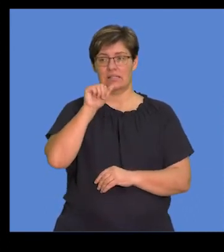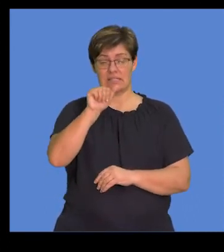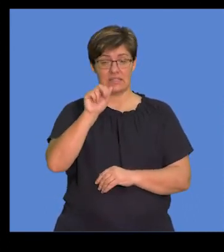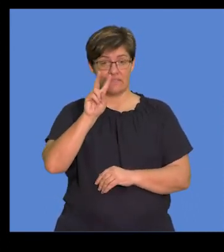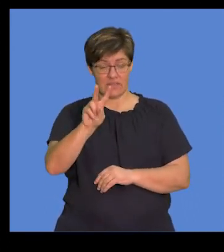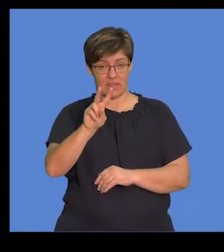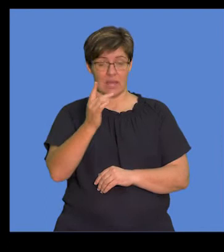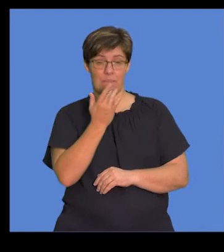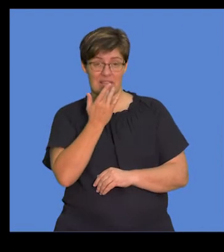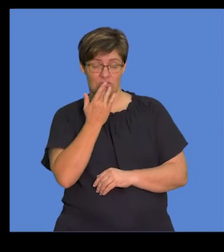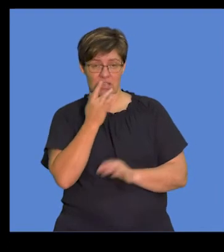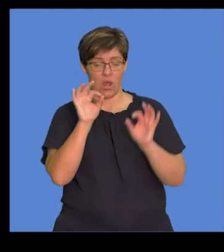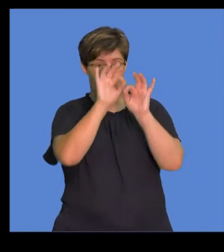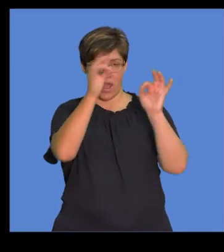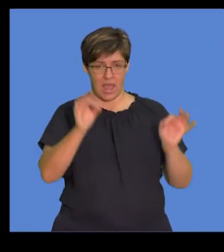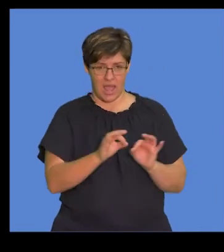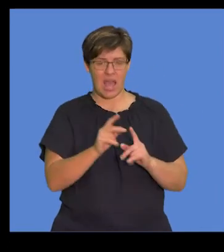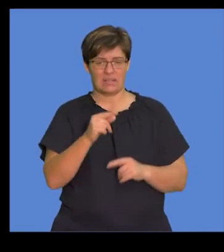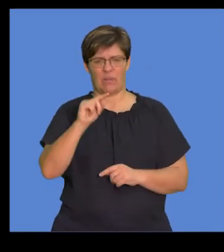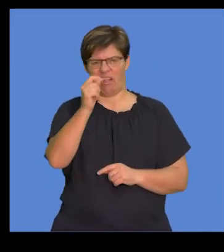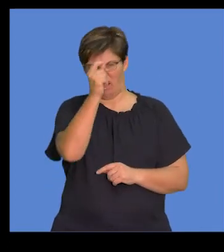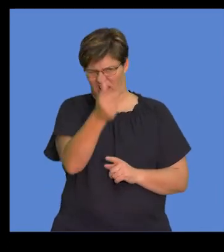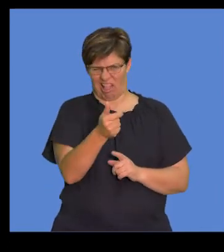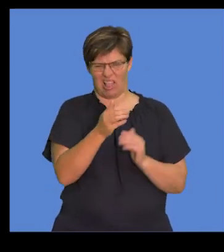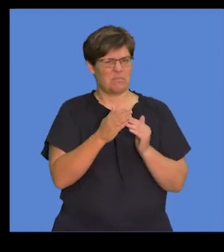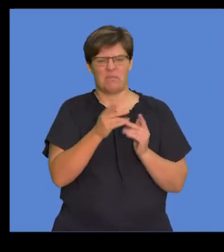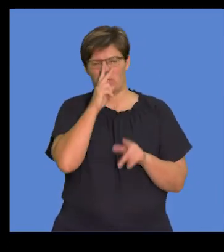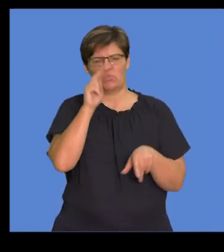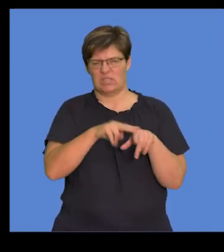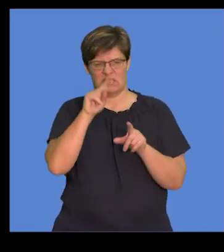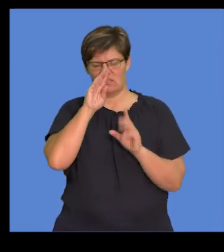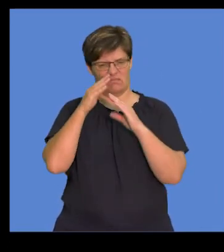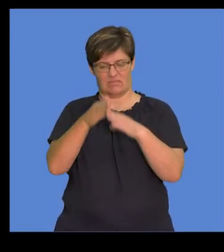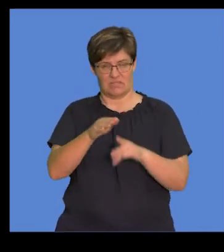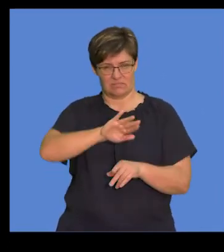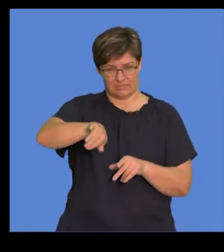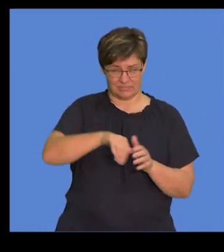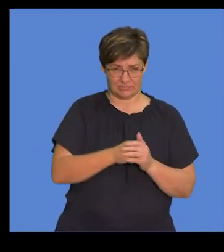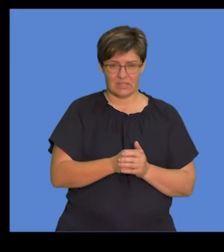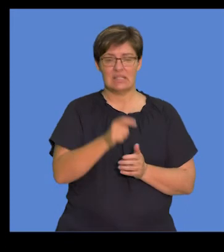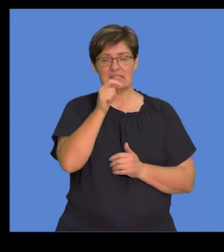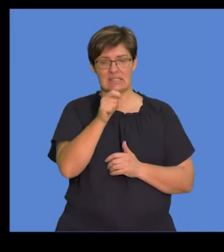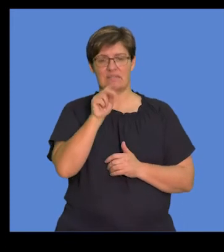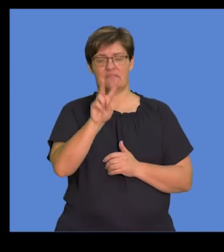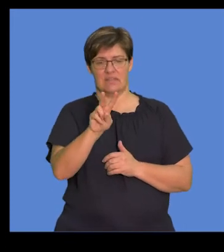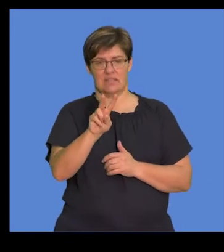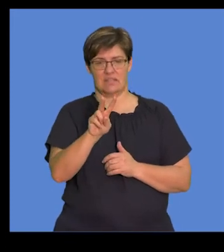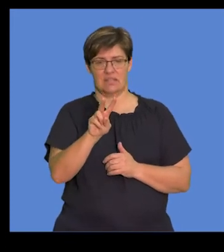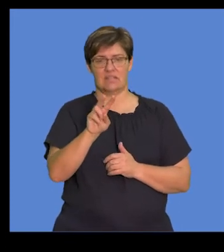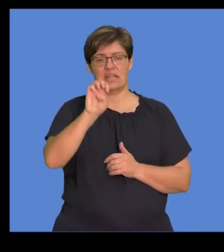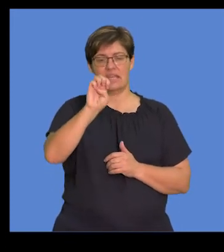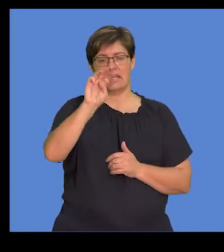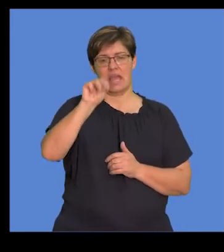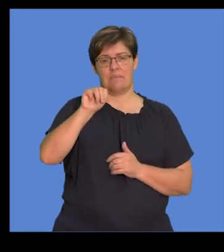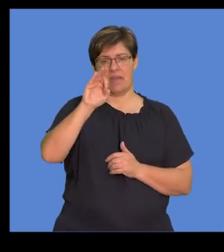and the connecting wires are negligible. So it means that this 6 volts is actually the EMF of the